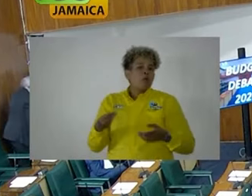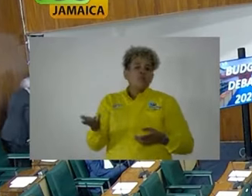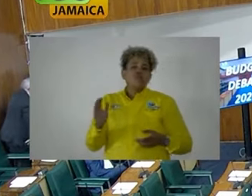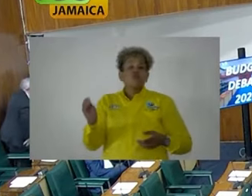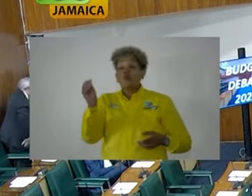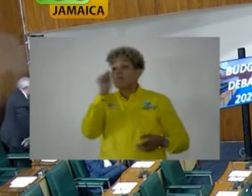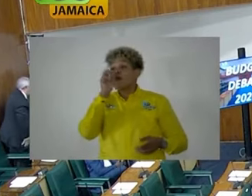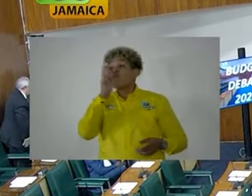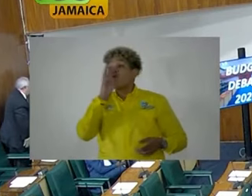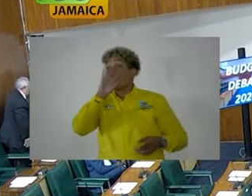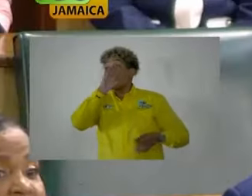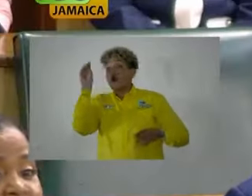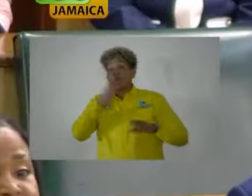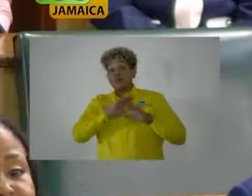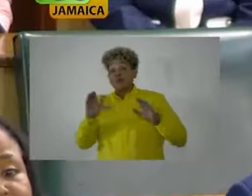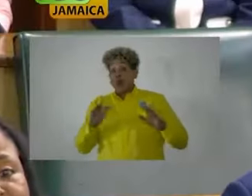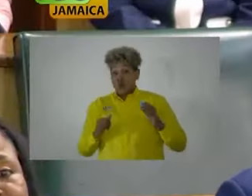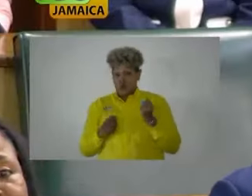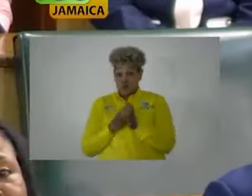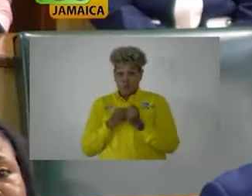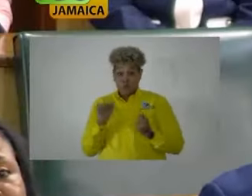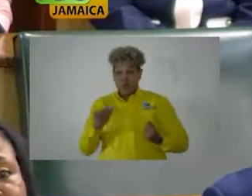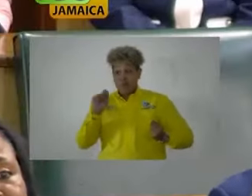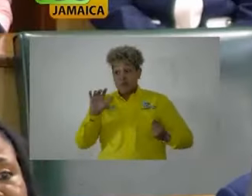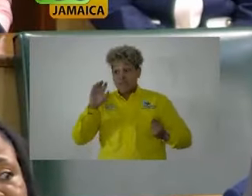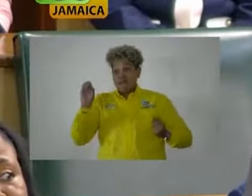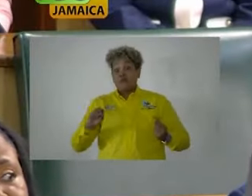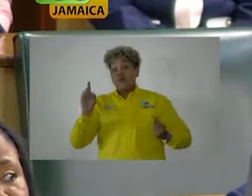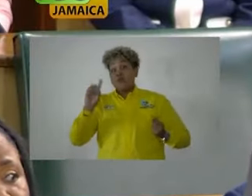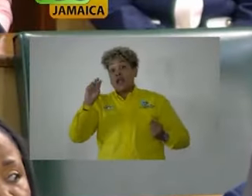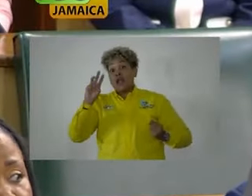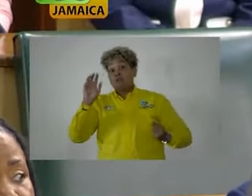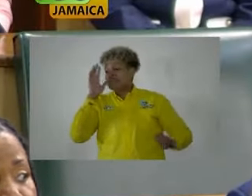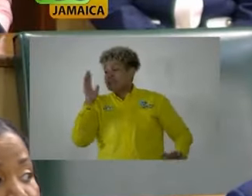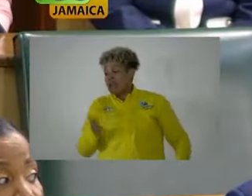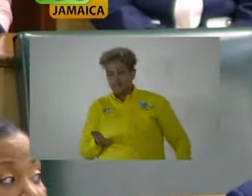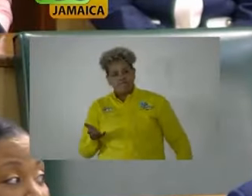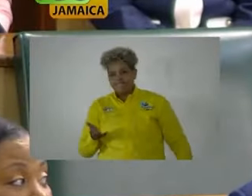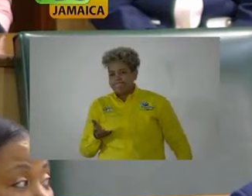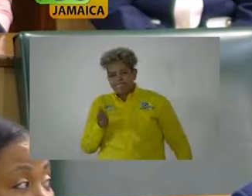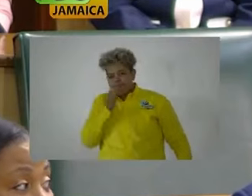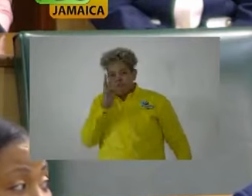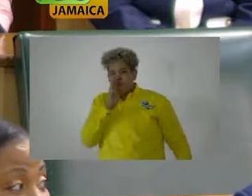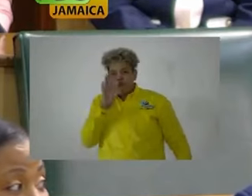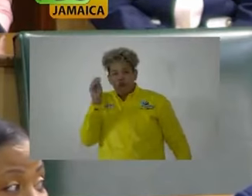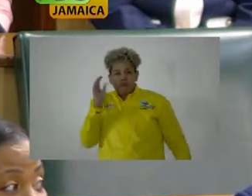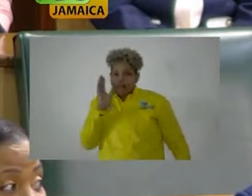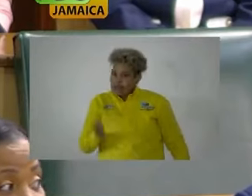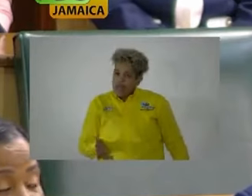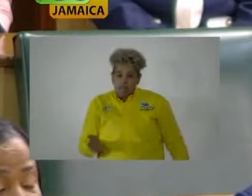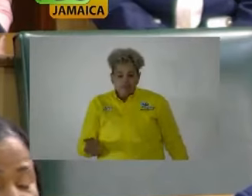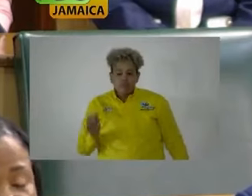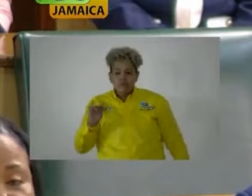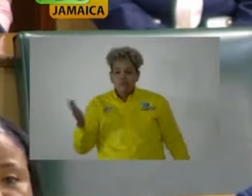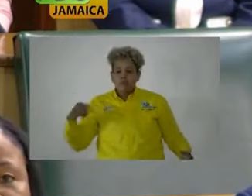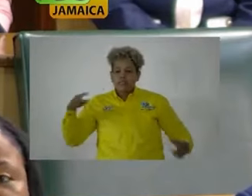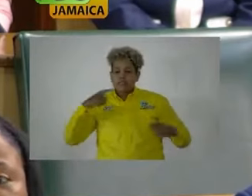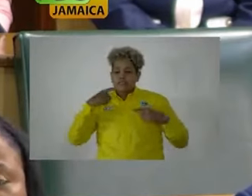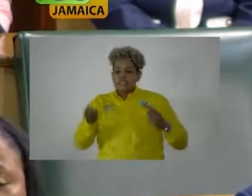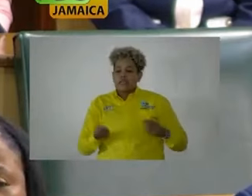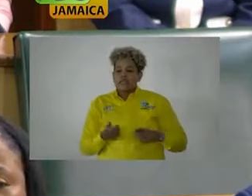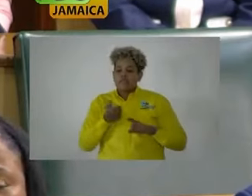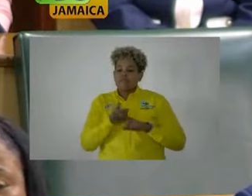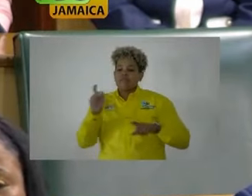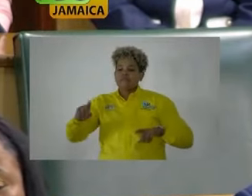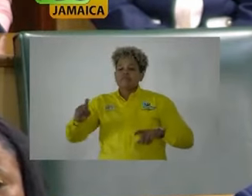water companies don't close that gap in communities where the NWC is not providing water. That's what they say.